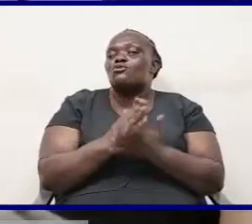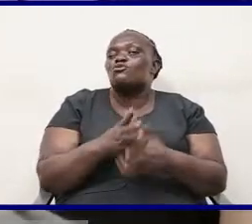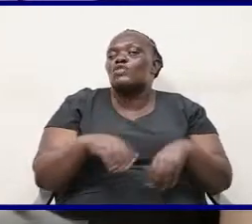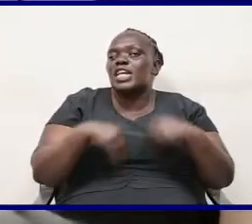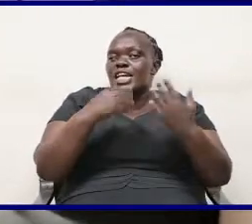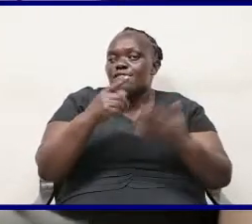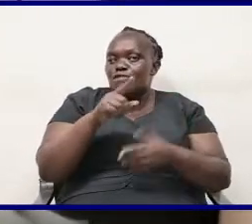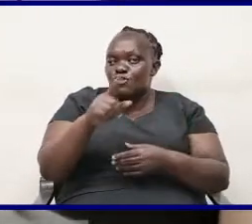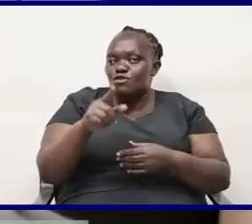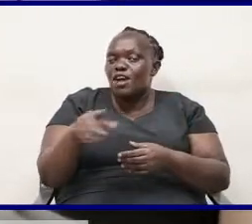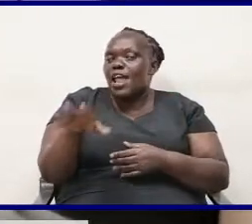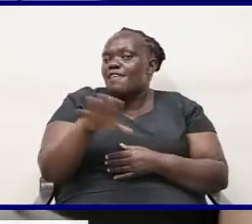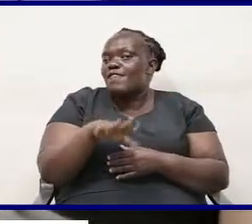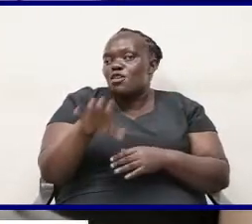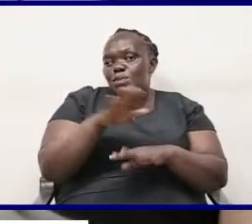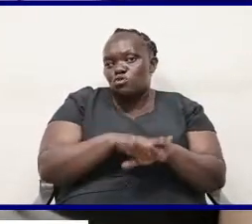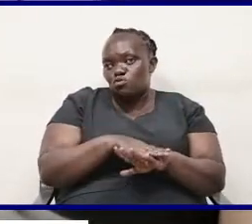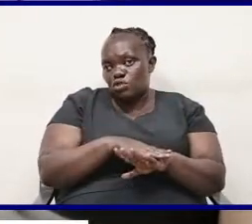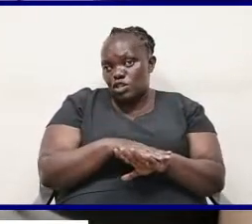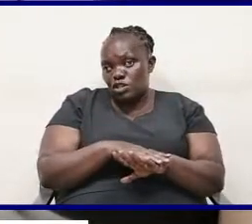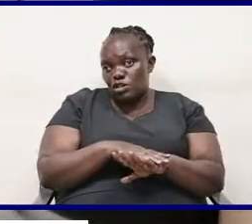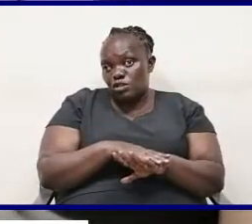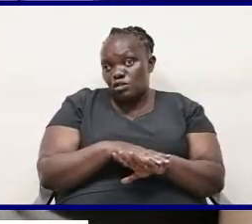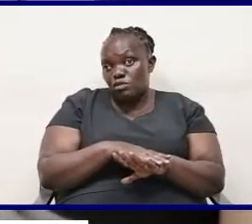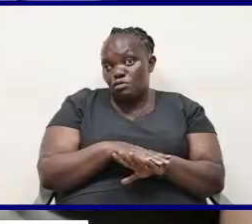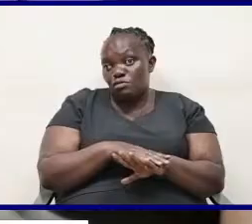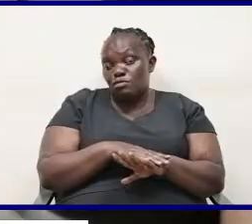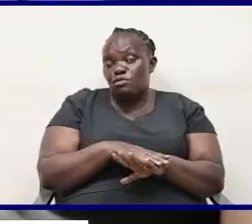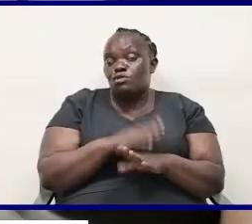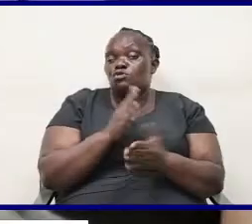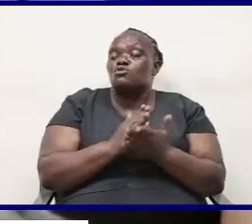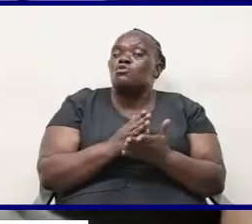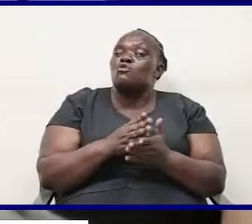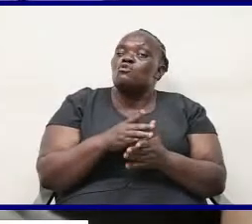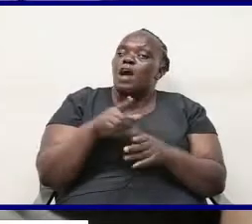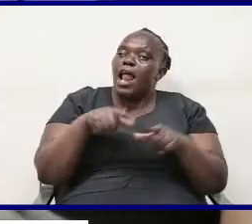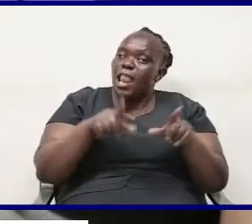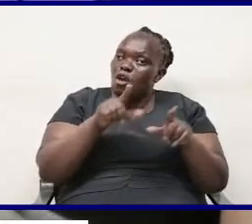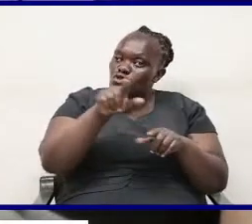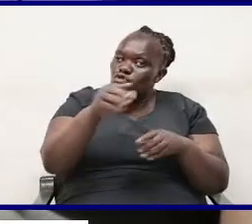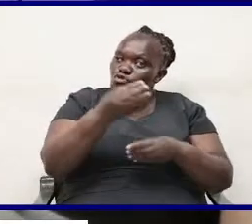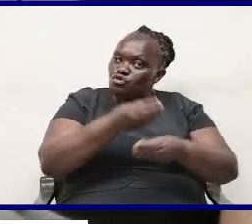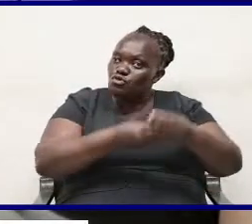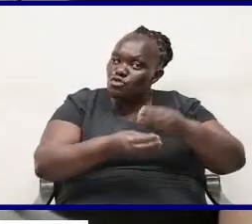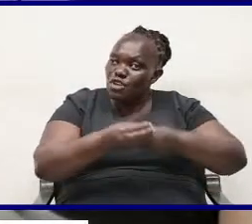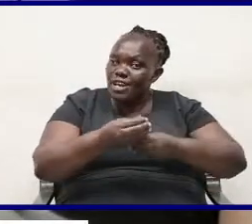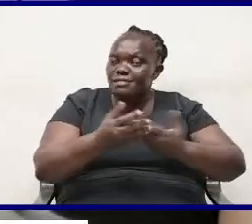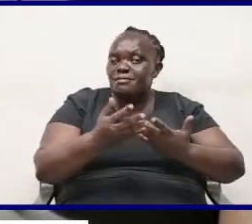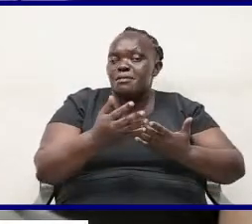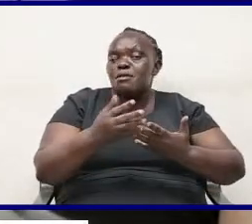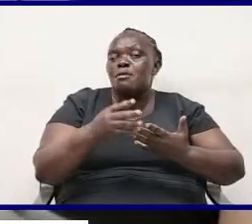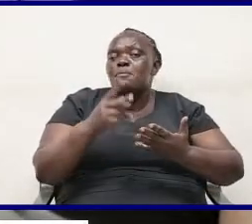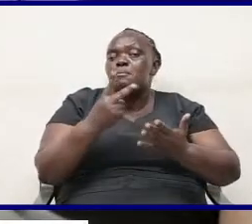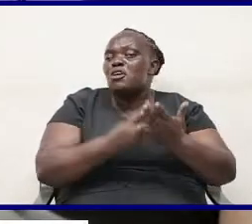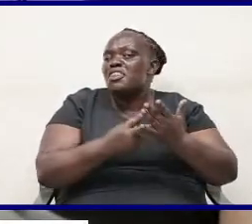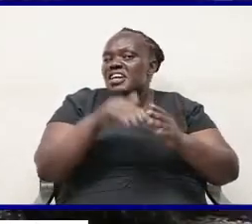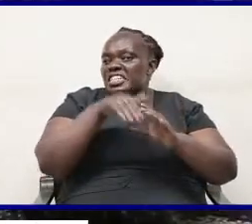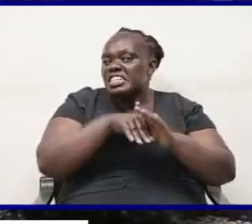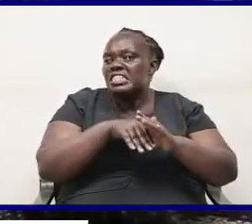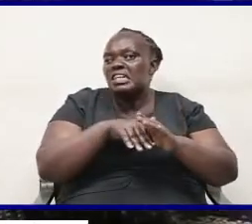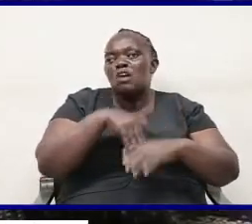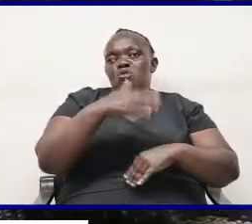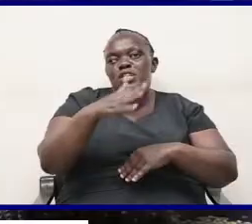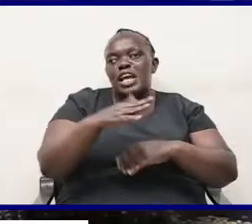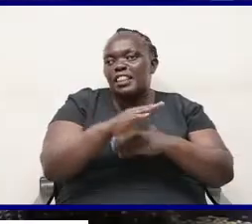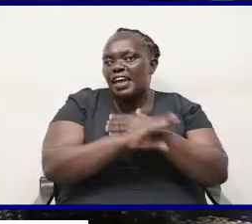give you the enabling environment and that allows you to trade both internally and